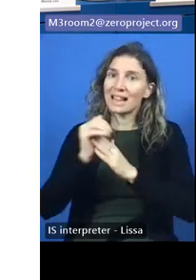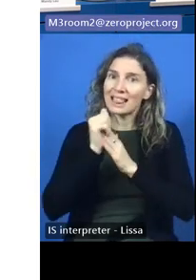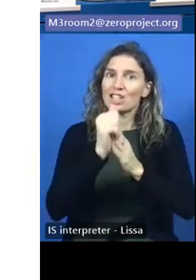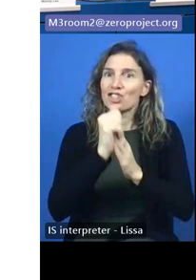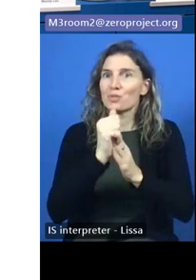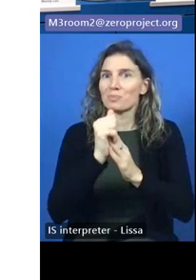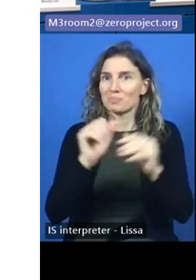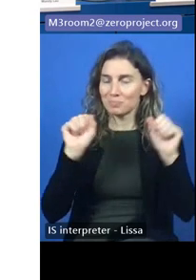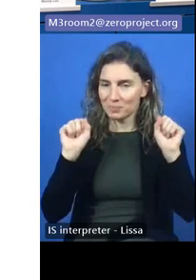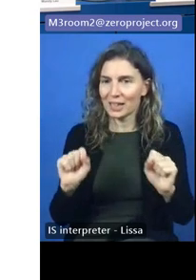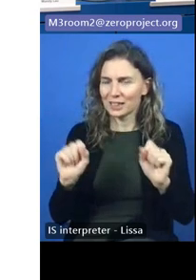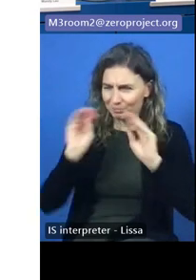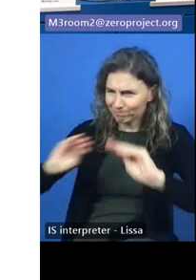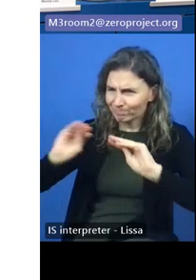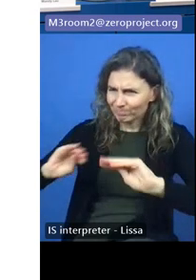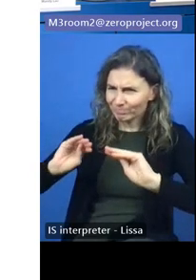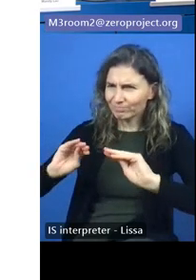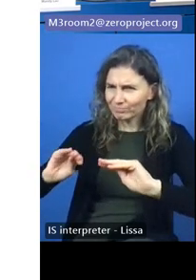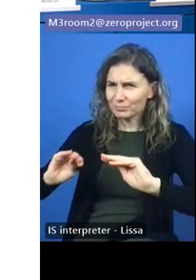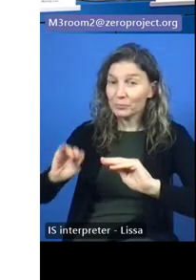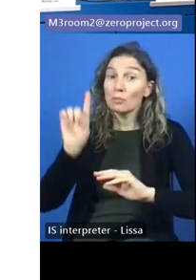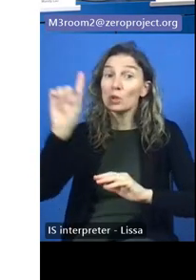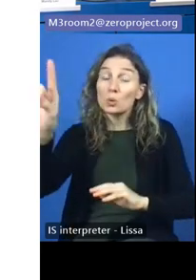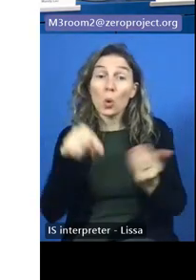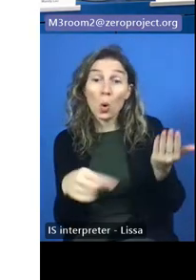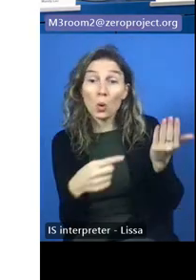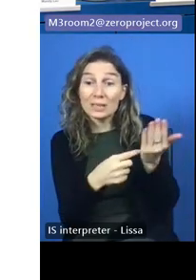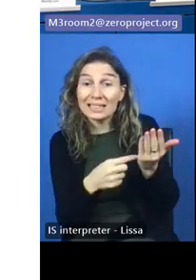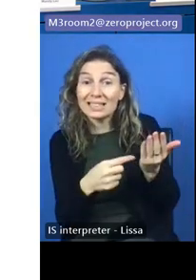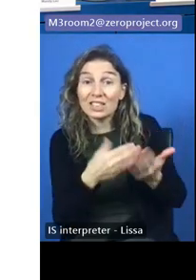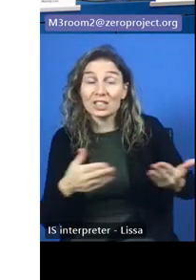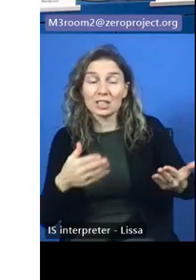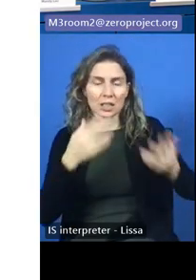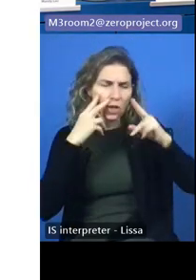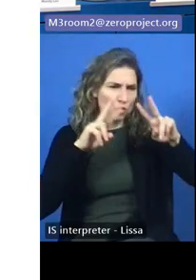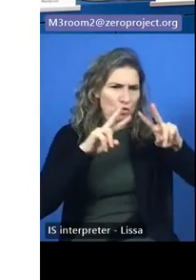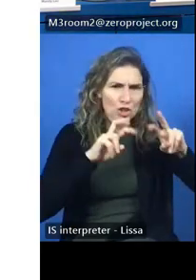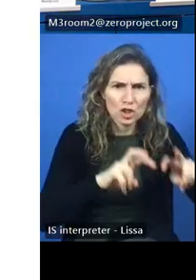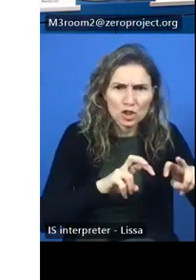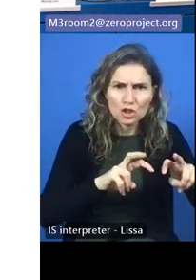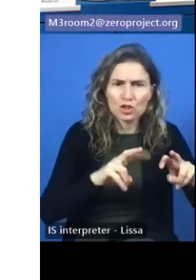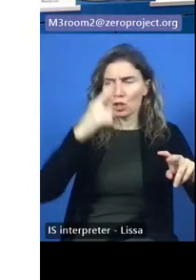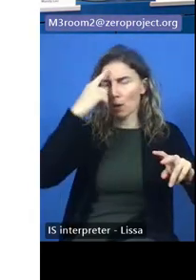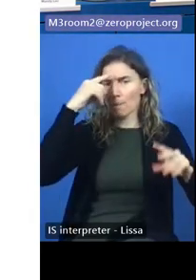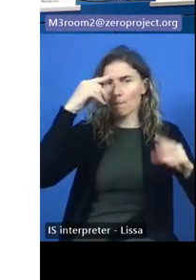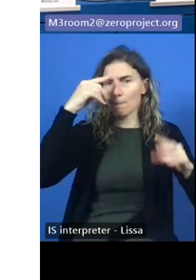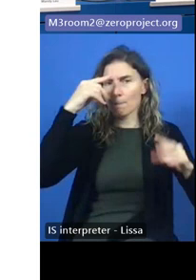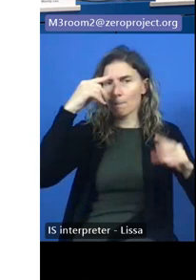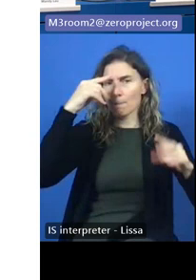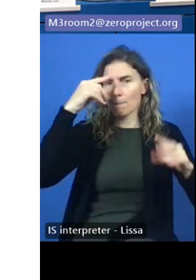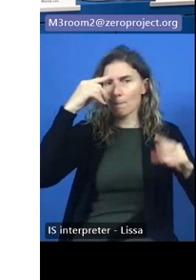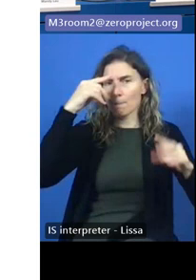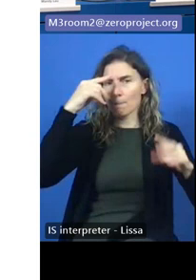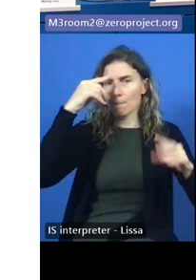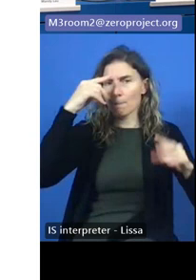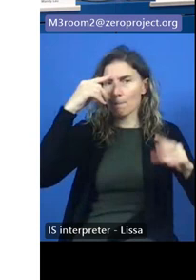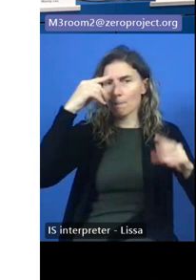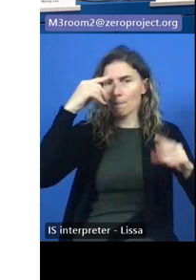learn to use technology for research, marketing, and to earn a sustainable income. My initiative